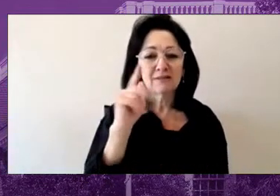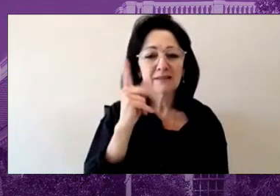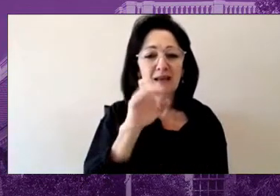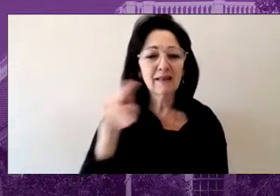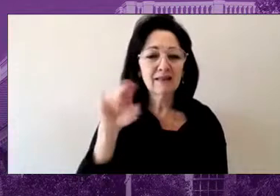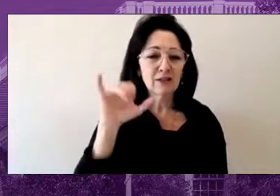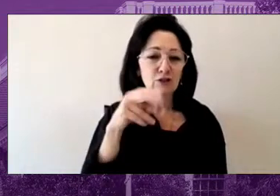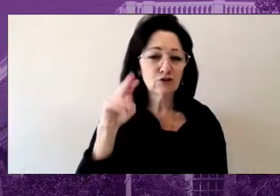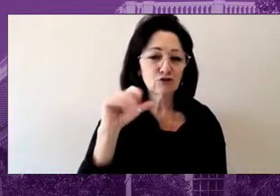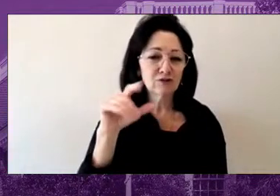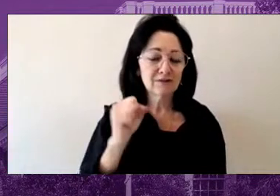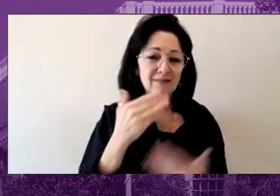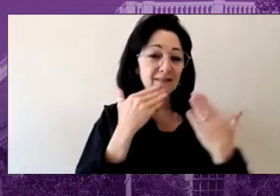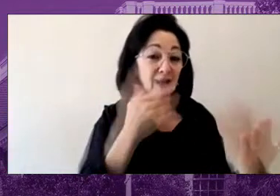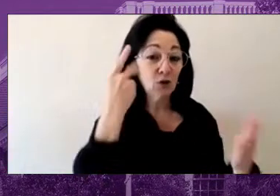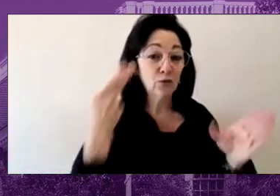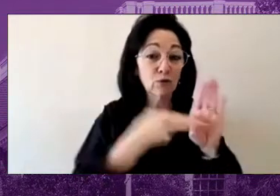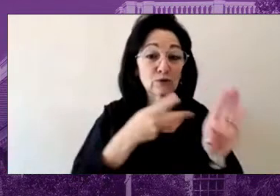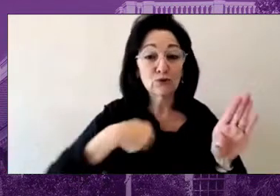for joining us, Kathleen.